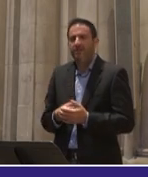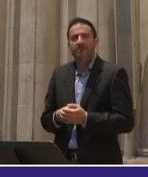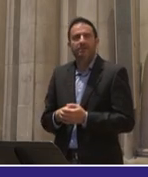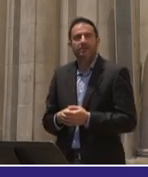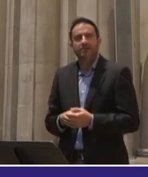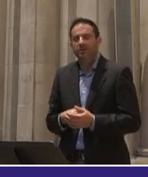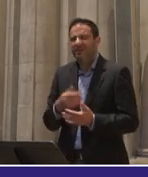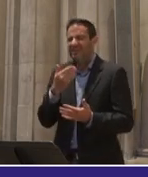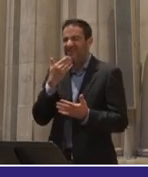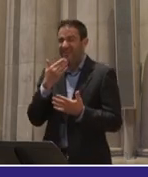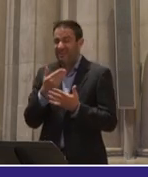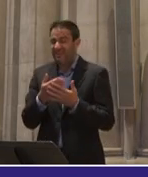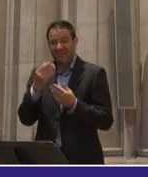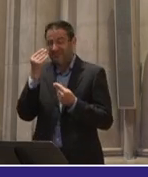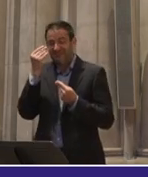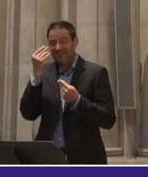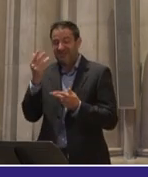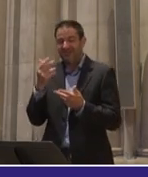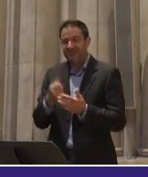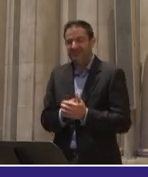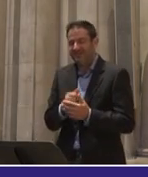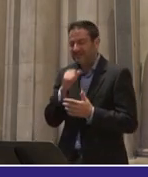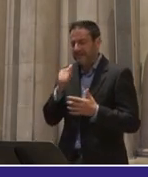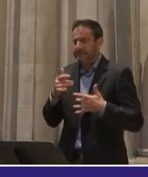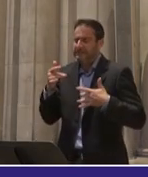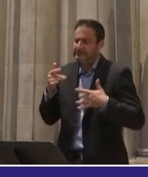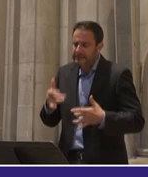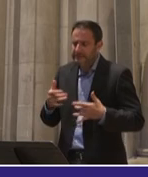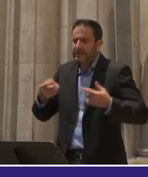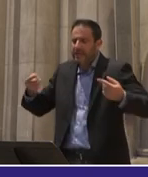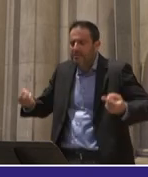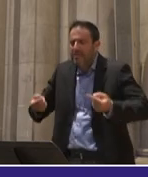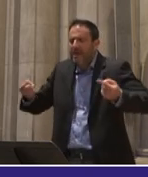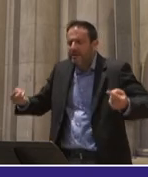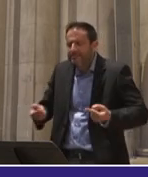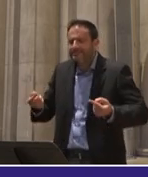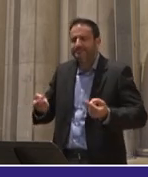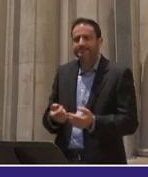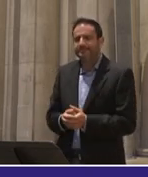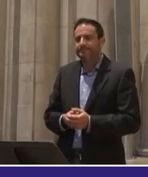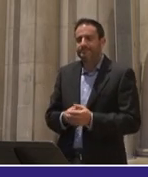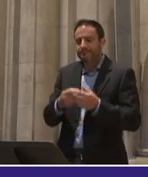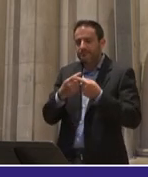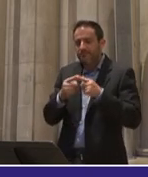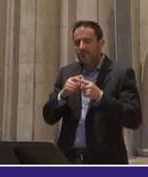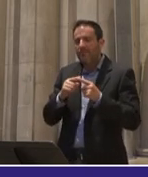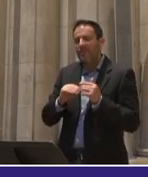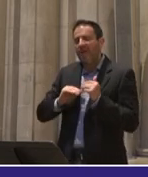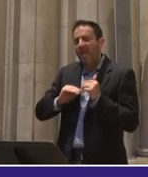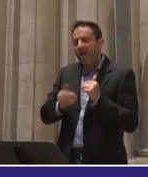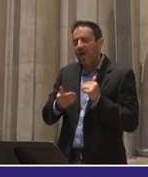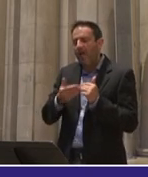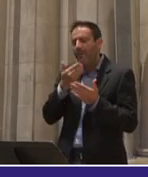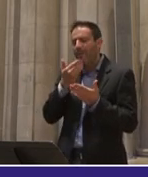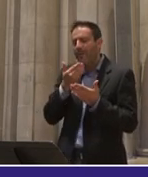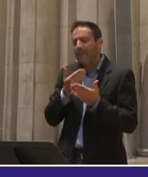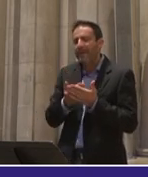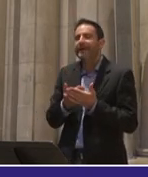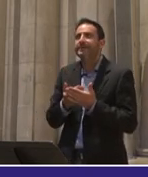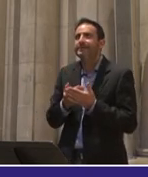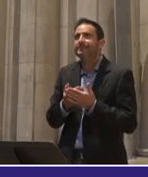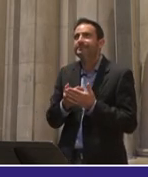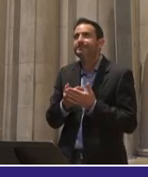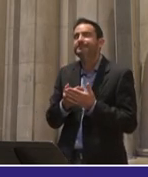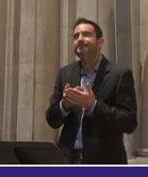good news isn't the sorrow or the sin or the pain, but how good is